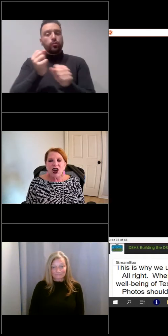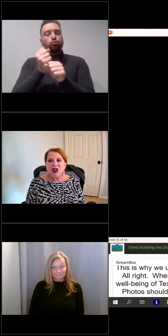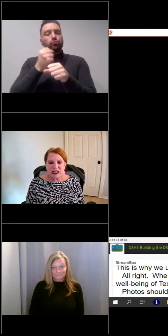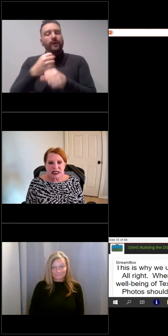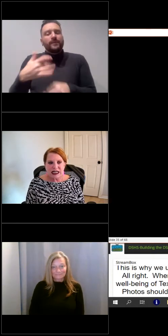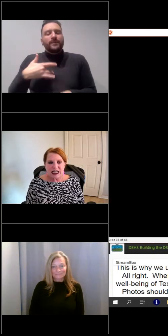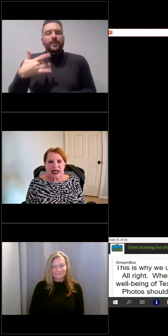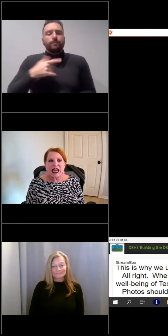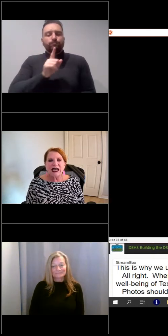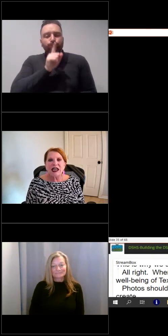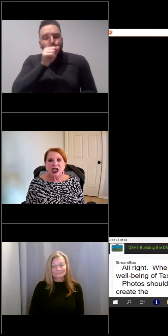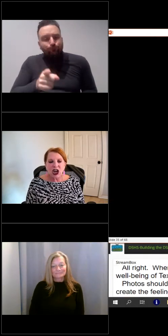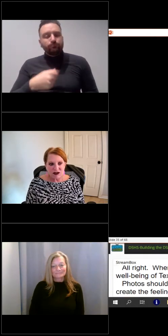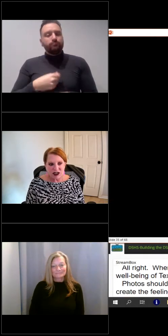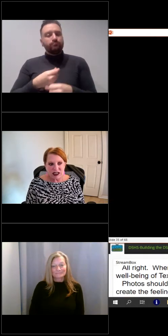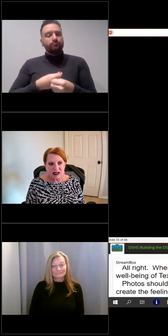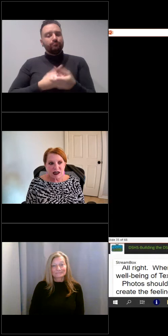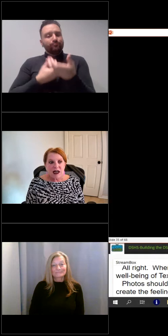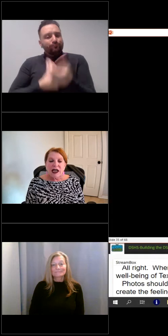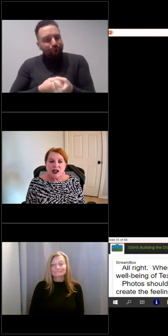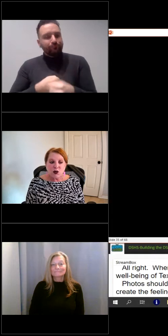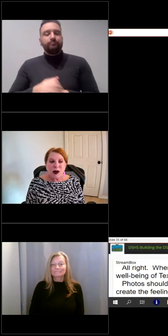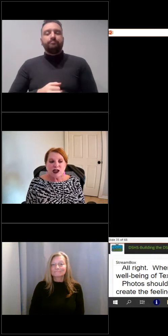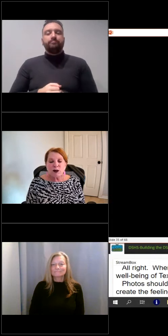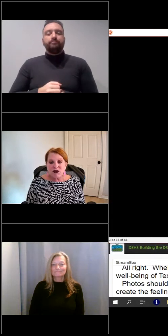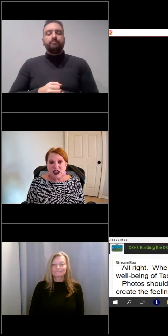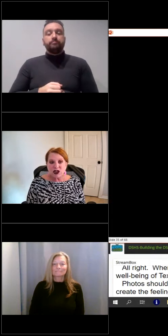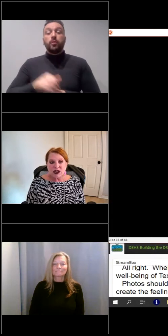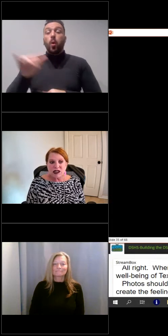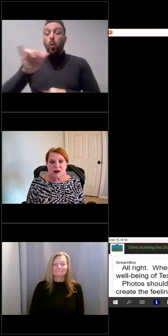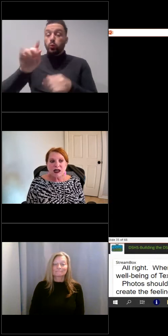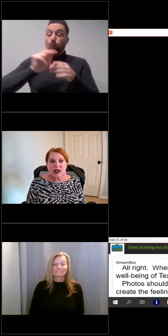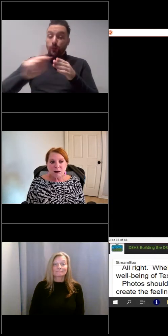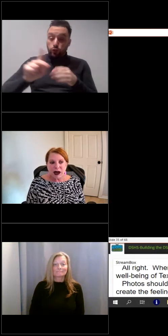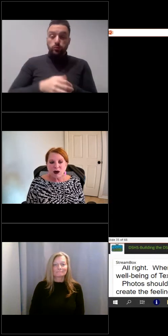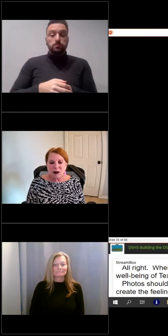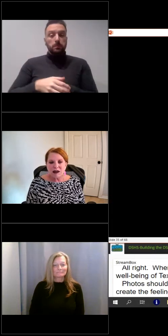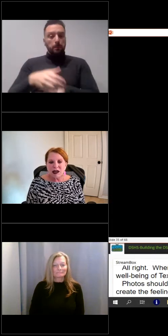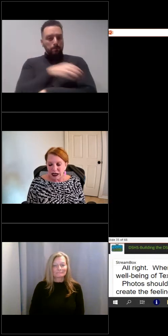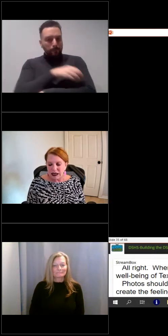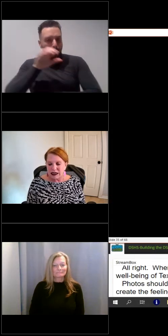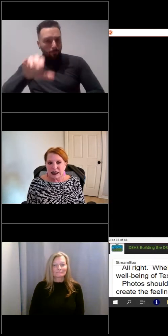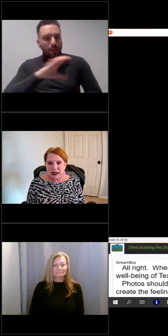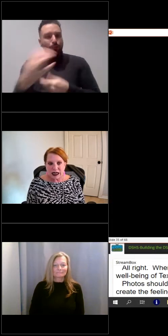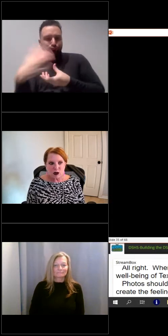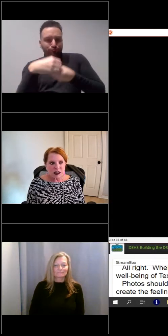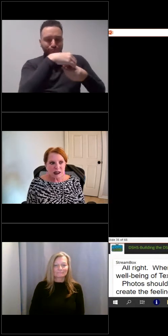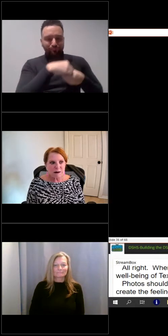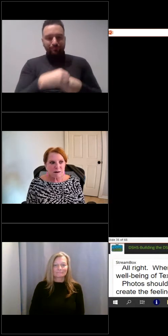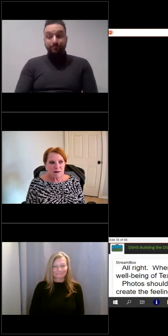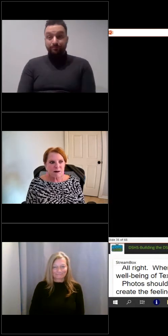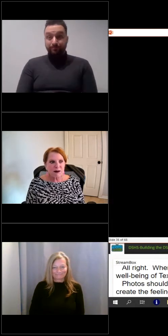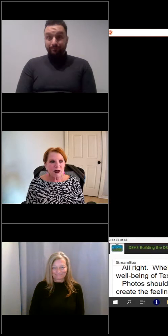of authenticity and confidence, as well as professionalism, empowerment, and